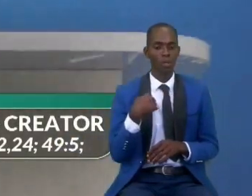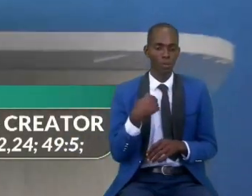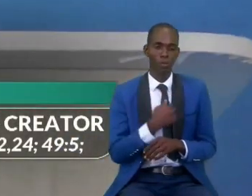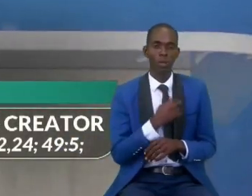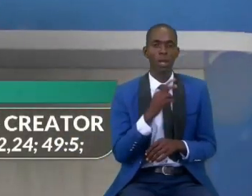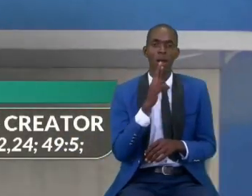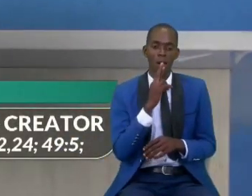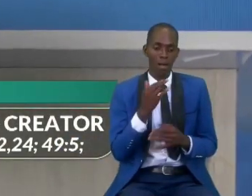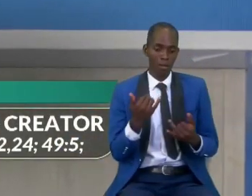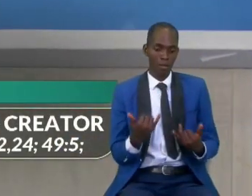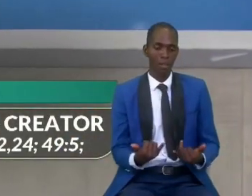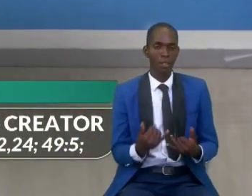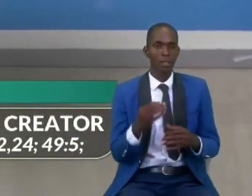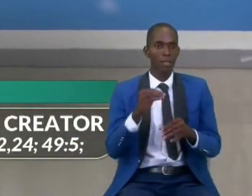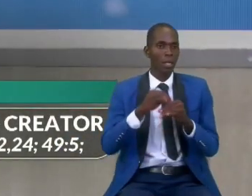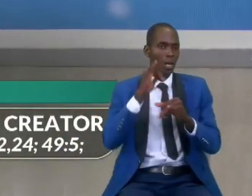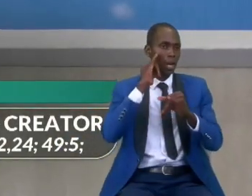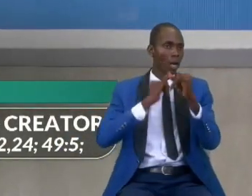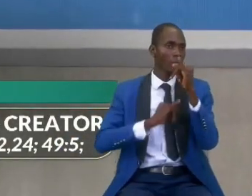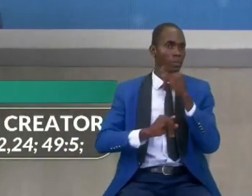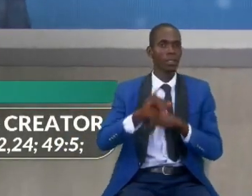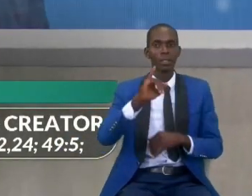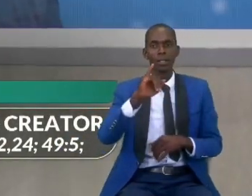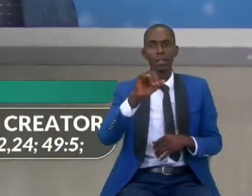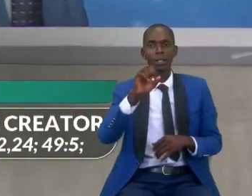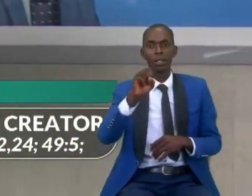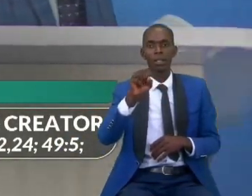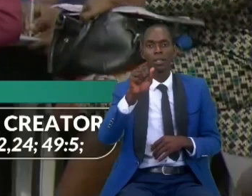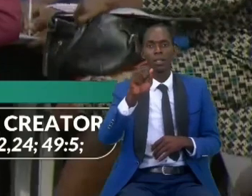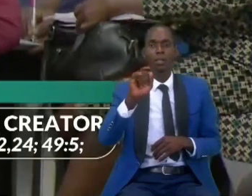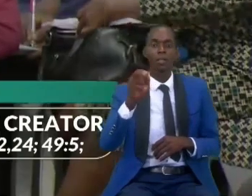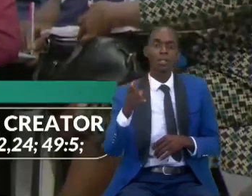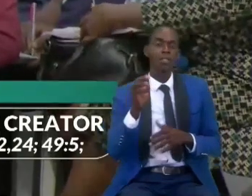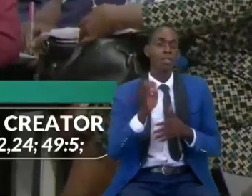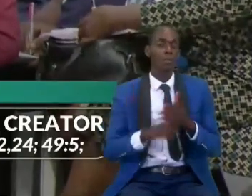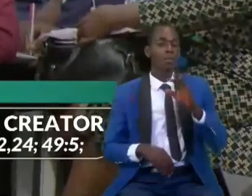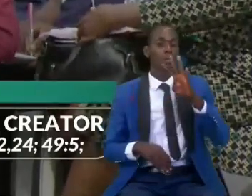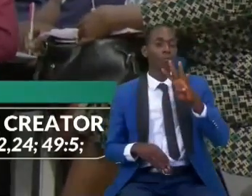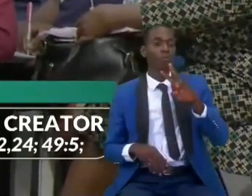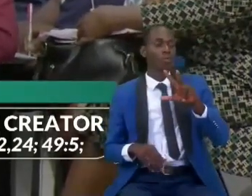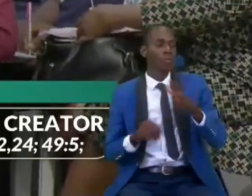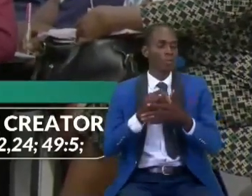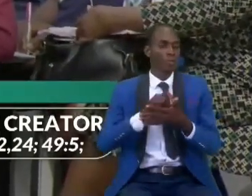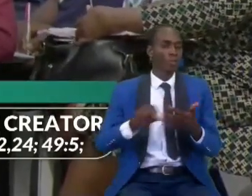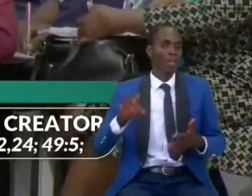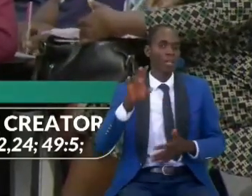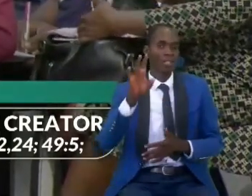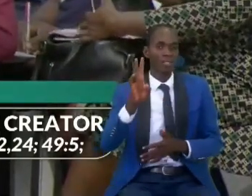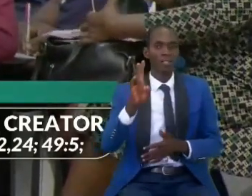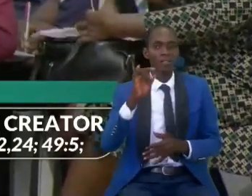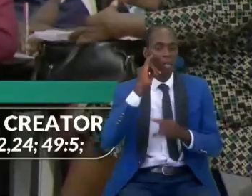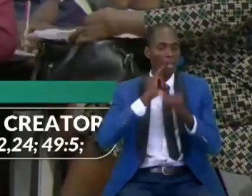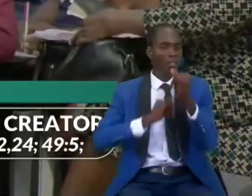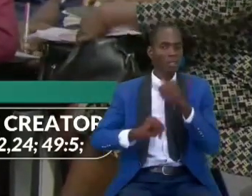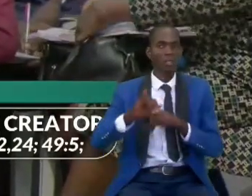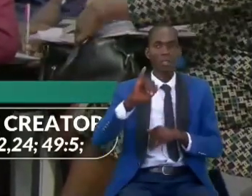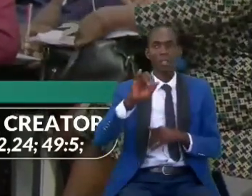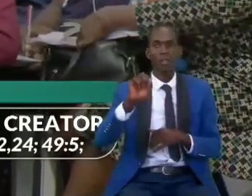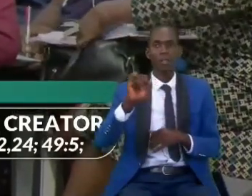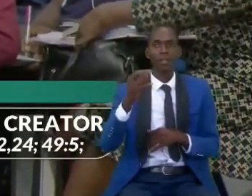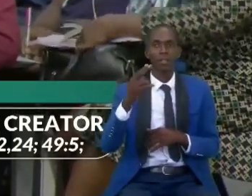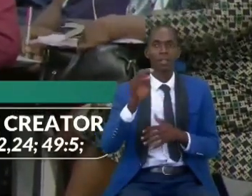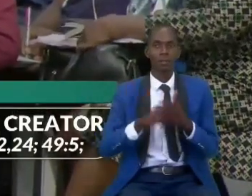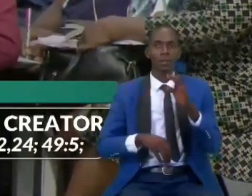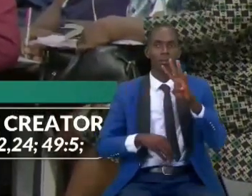from verse 7. Isaiah chapter 43, verse 7. It says, even